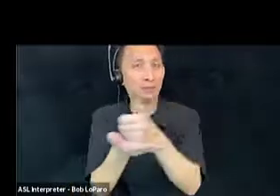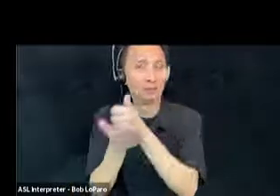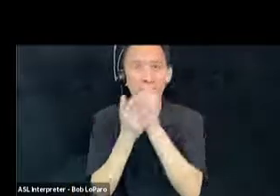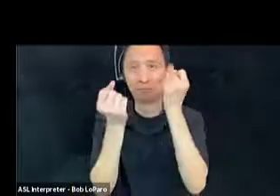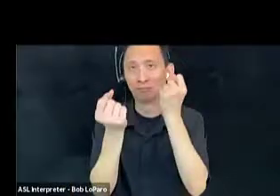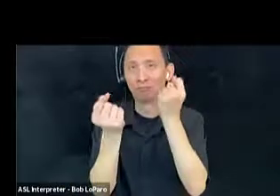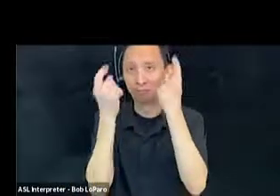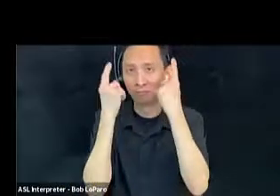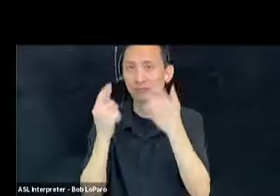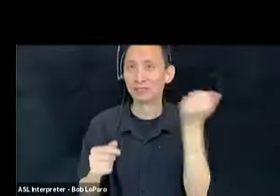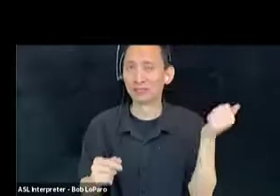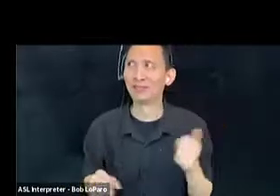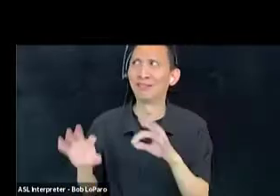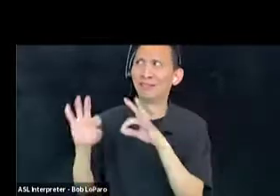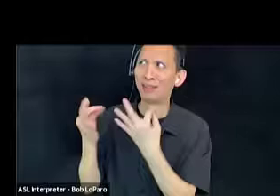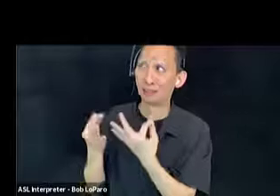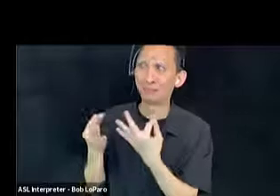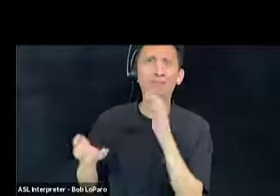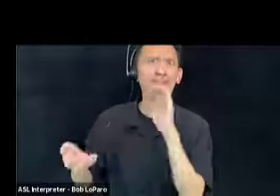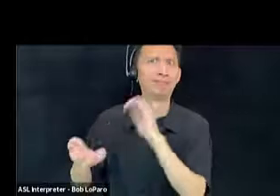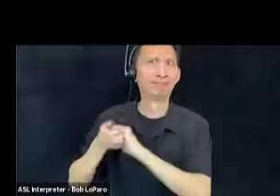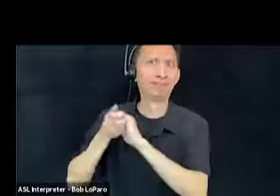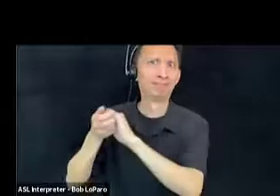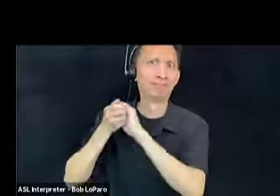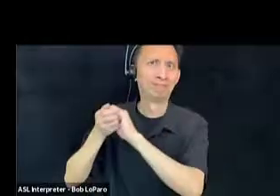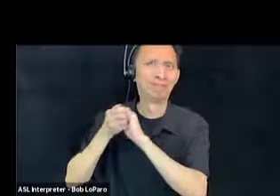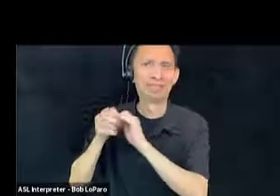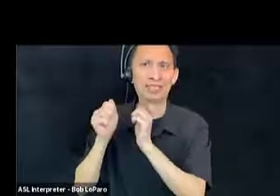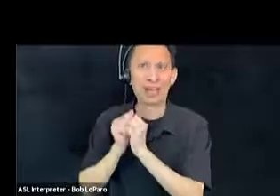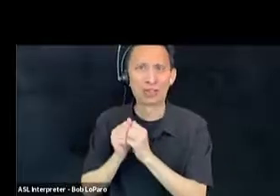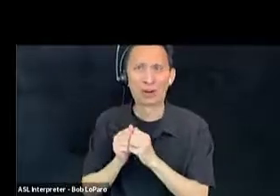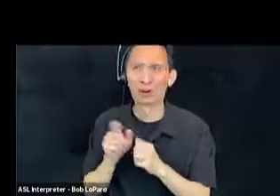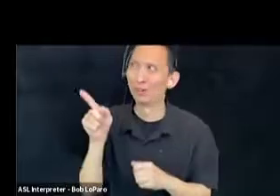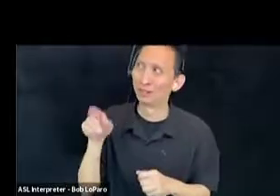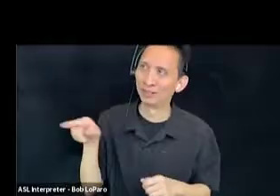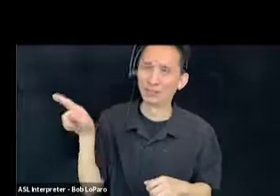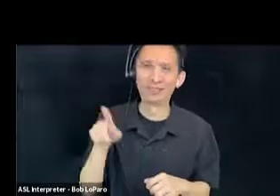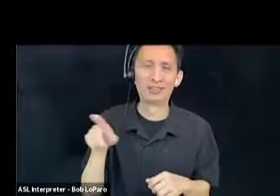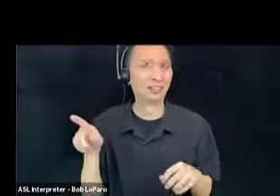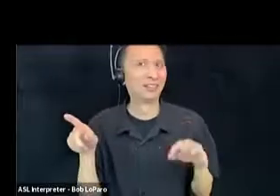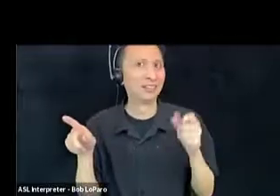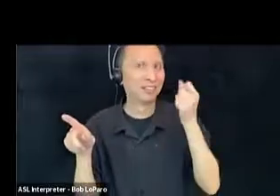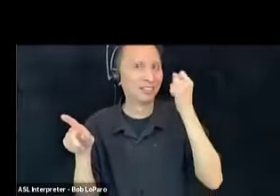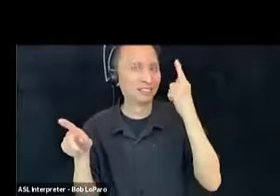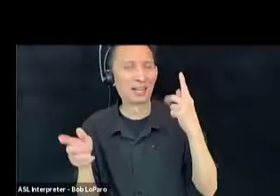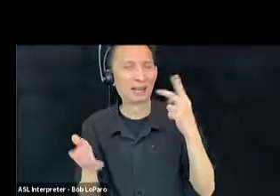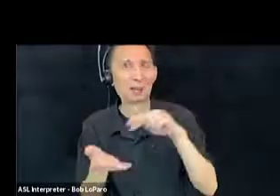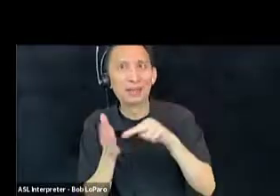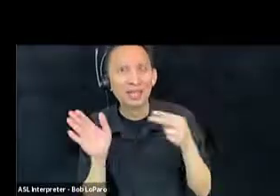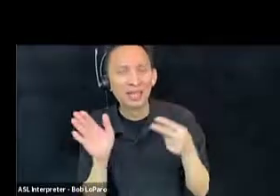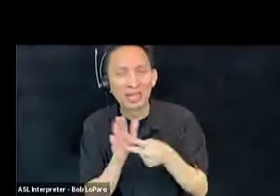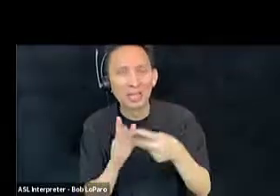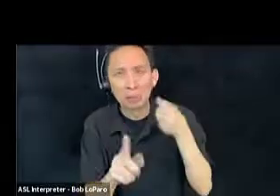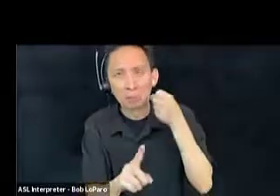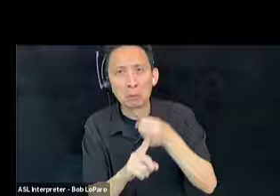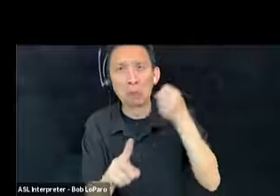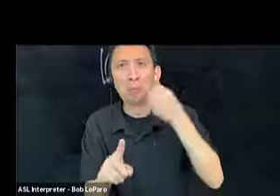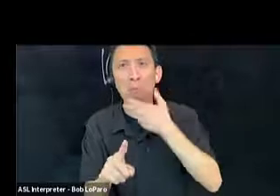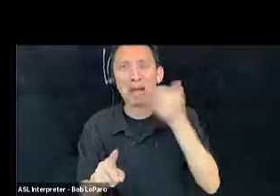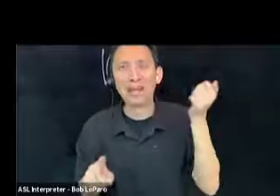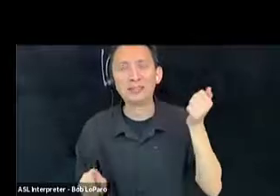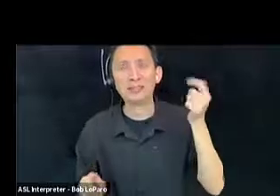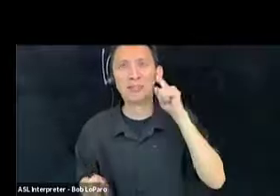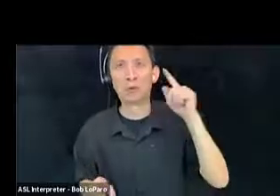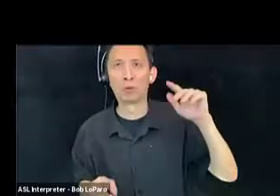resource, as your partner, because they are going to be able to help decide what's meaningful for that child. I know we've had several conversations where we've been